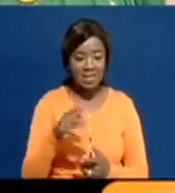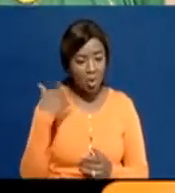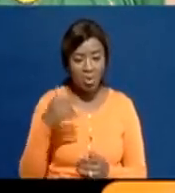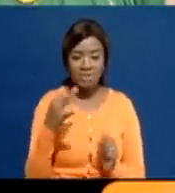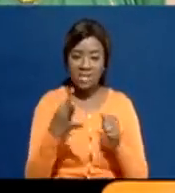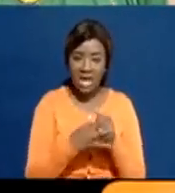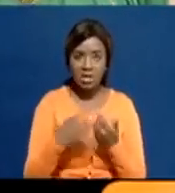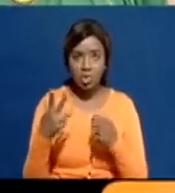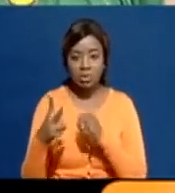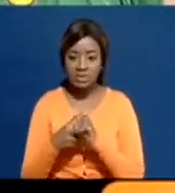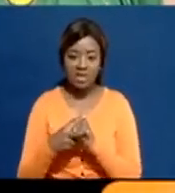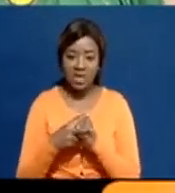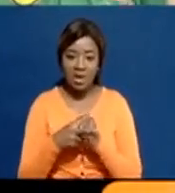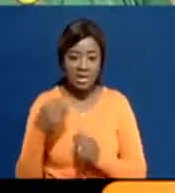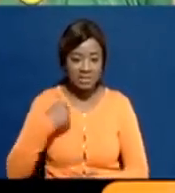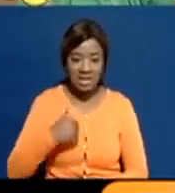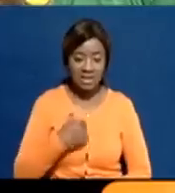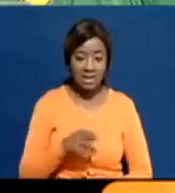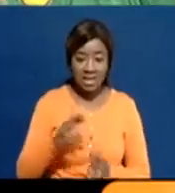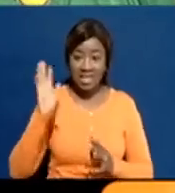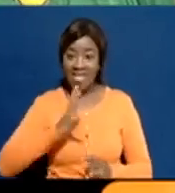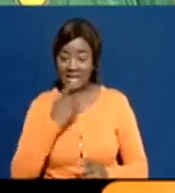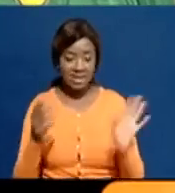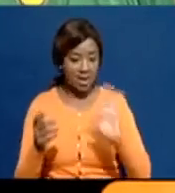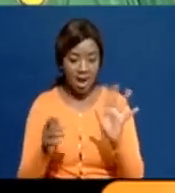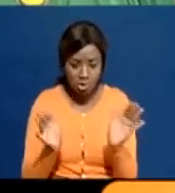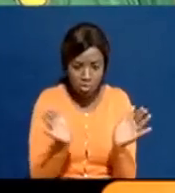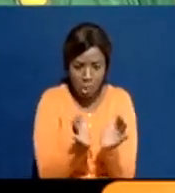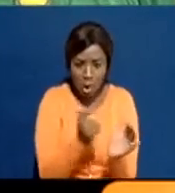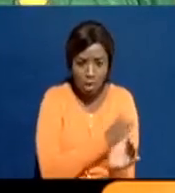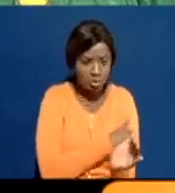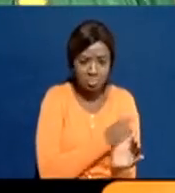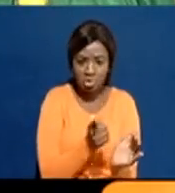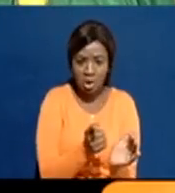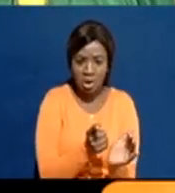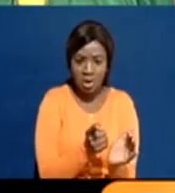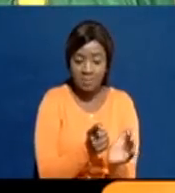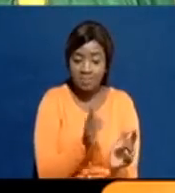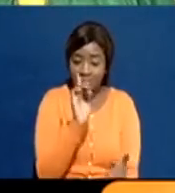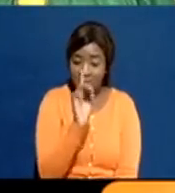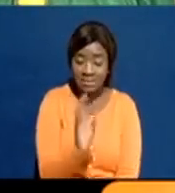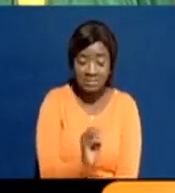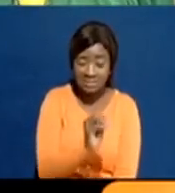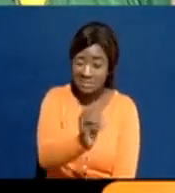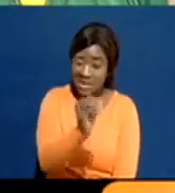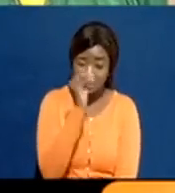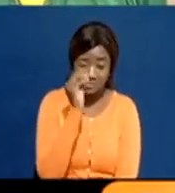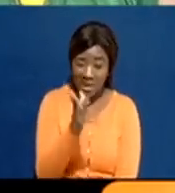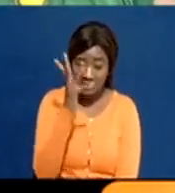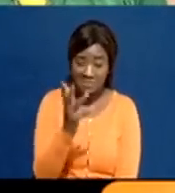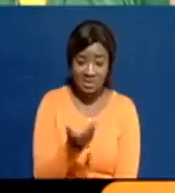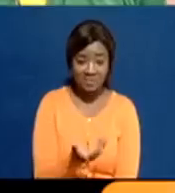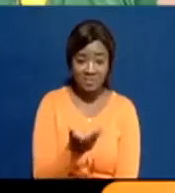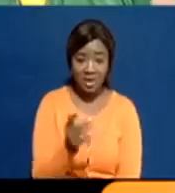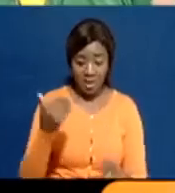small hospital. Oh. So it's not Kenyatta Hospital, it's not a big district hospital. It is costly, it is expensive. For me, it